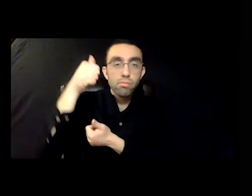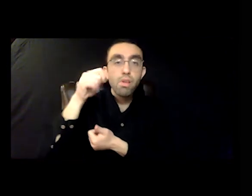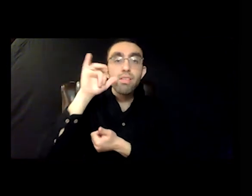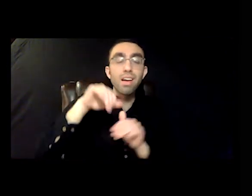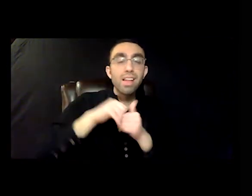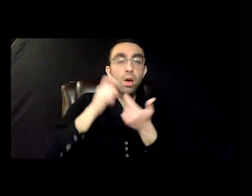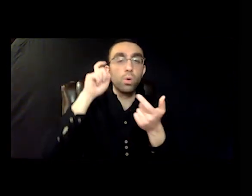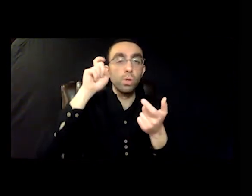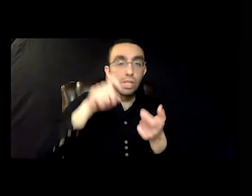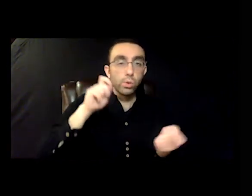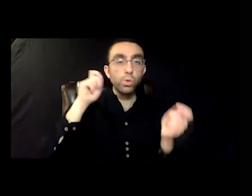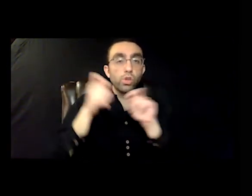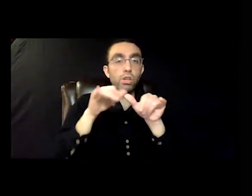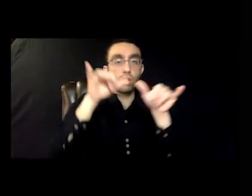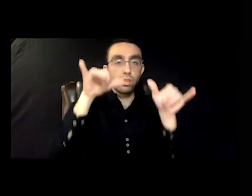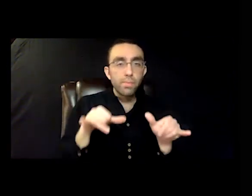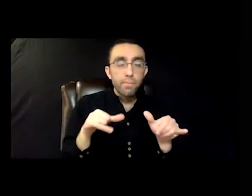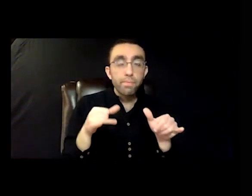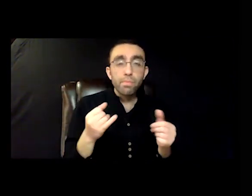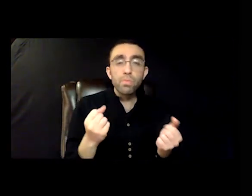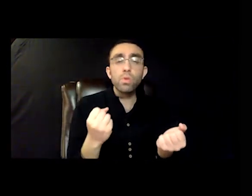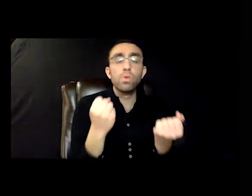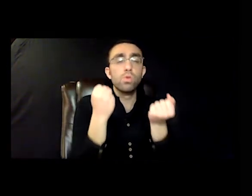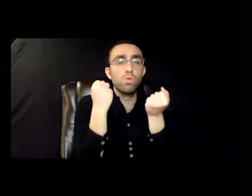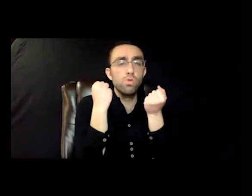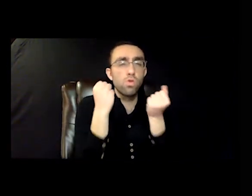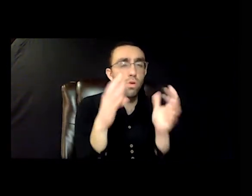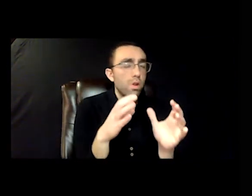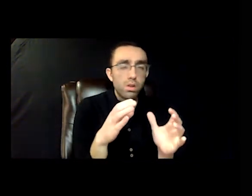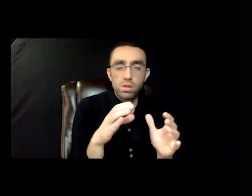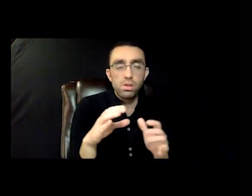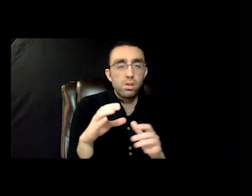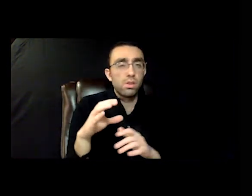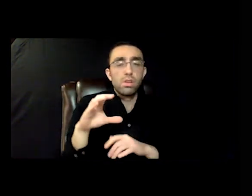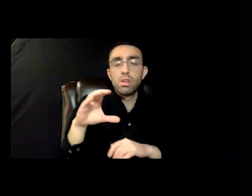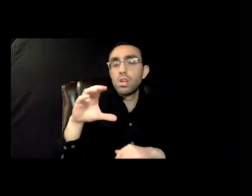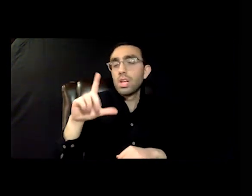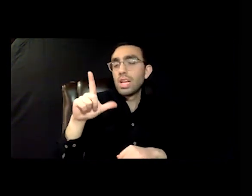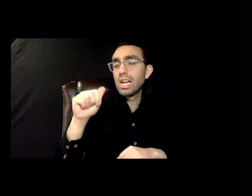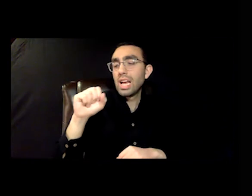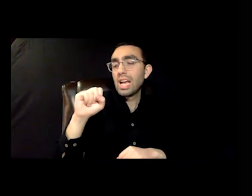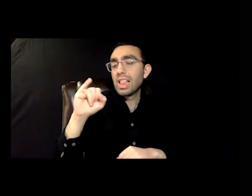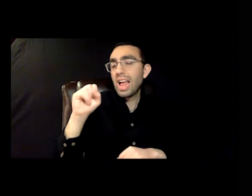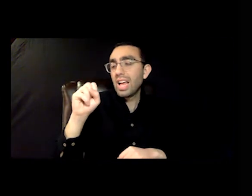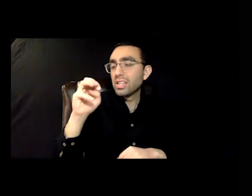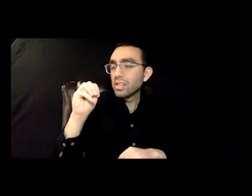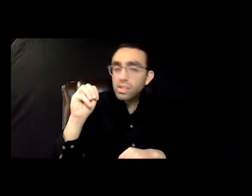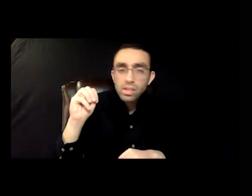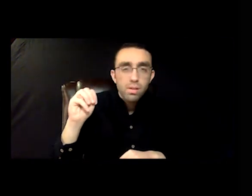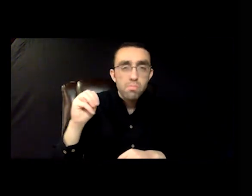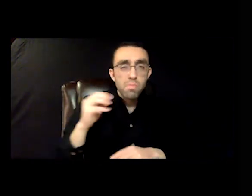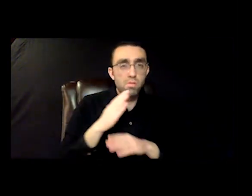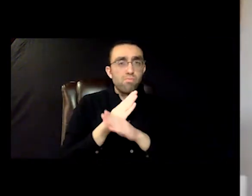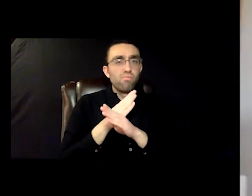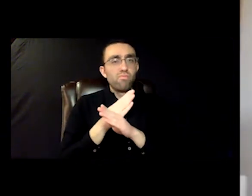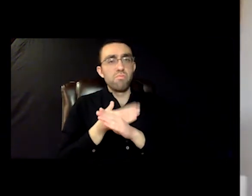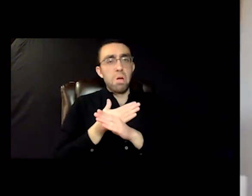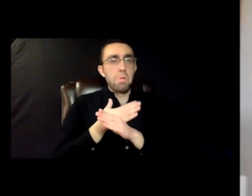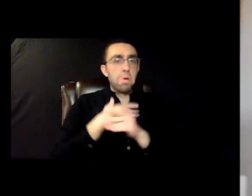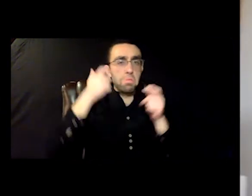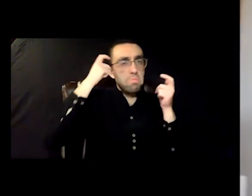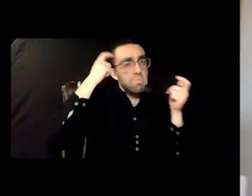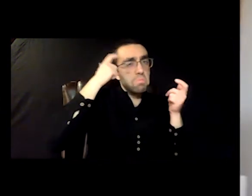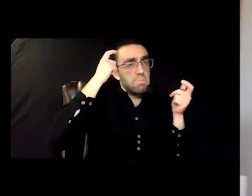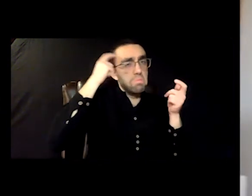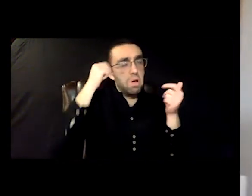There's so much westernization. There's so much classism and elitism and gatekeeping and this stupid narratives that you see